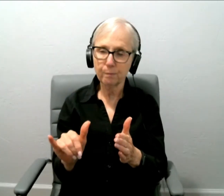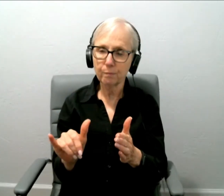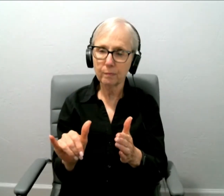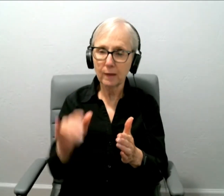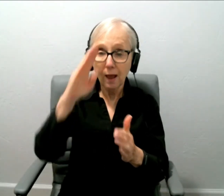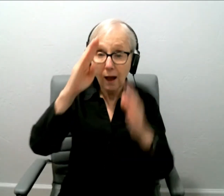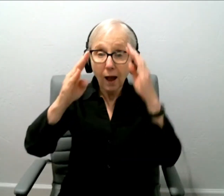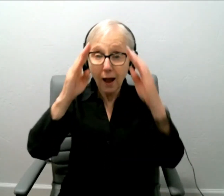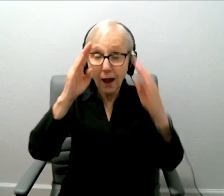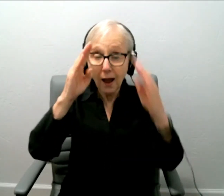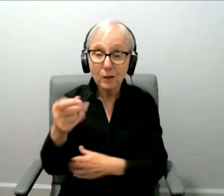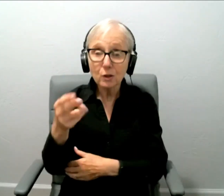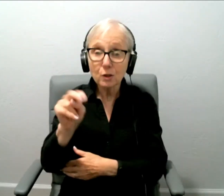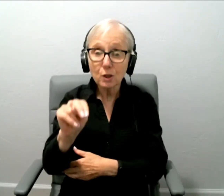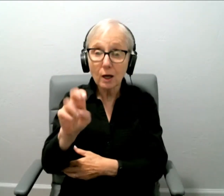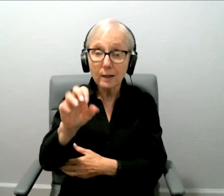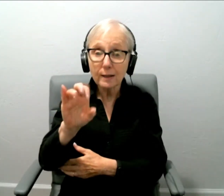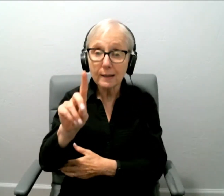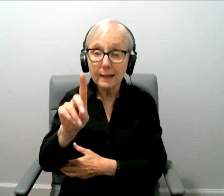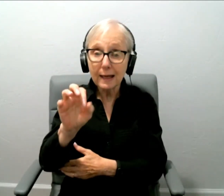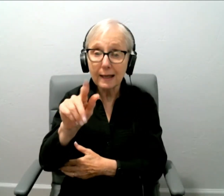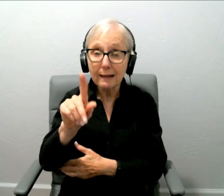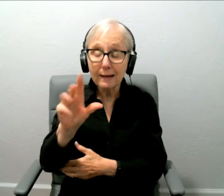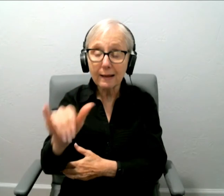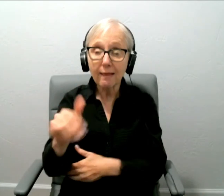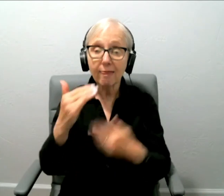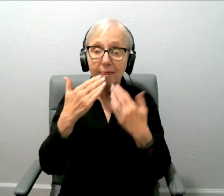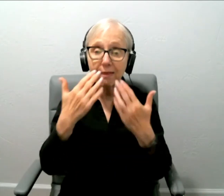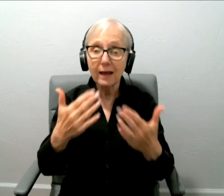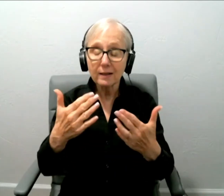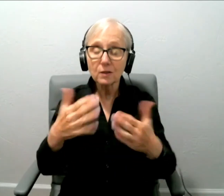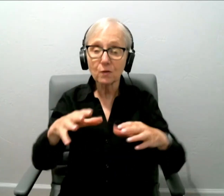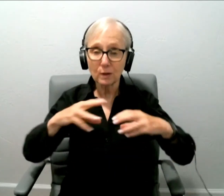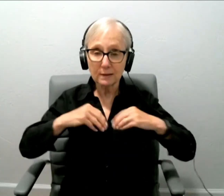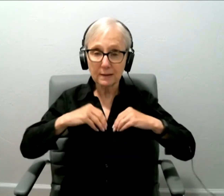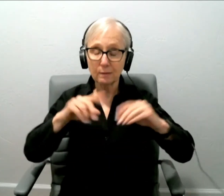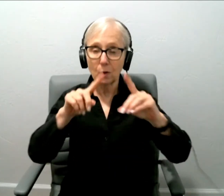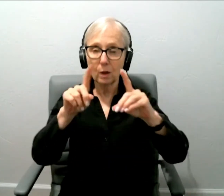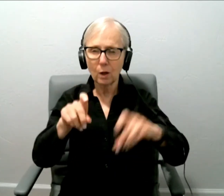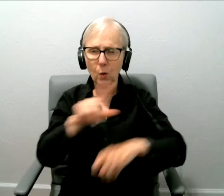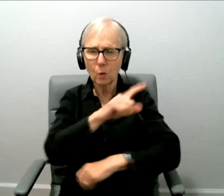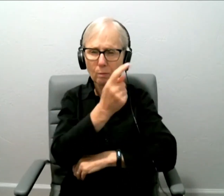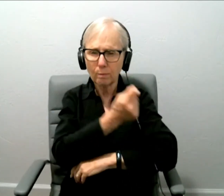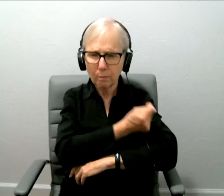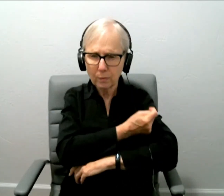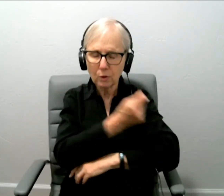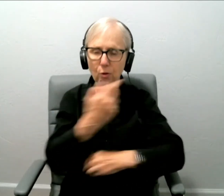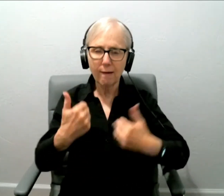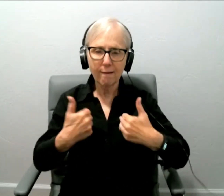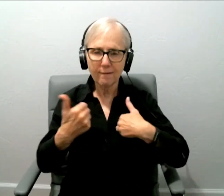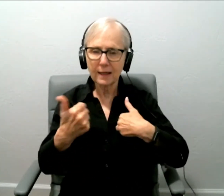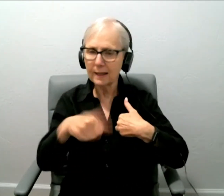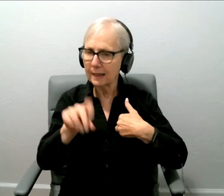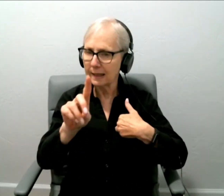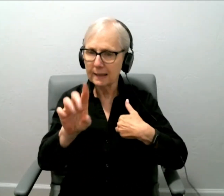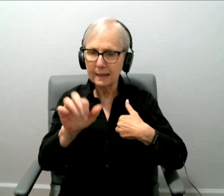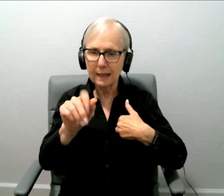Hi there, John Daly, CPR News. Thanks for taking our questions. Question about boosters. Do you have any data